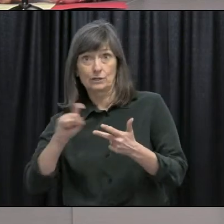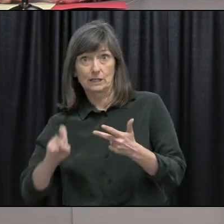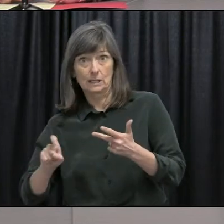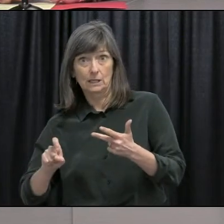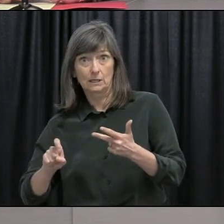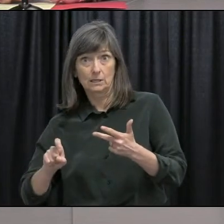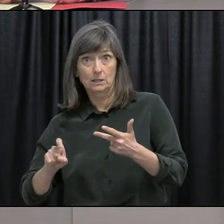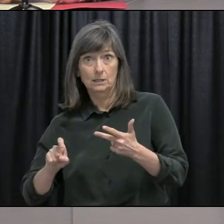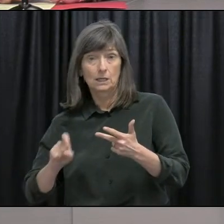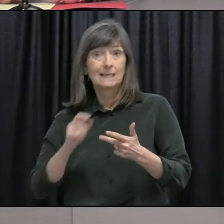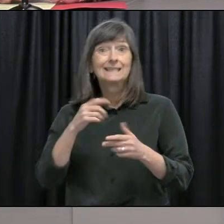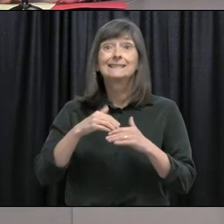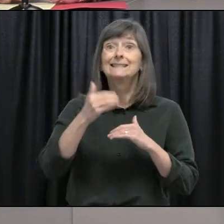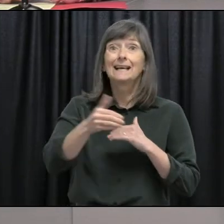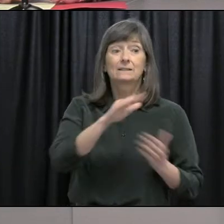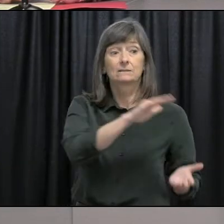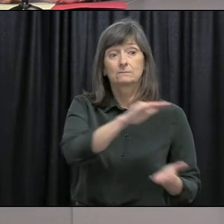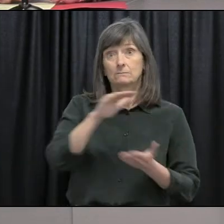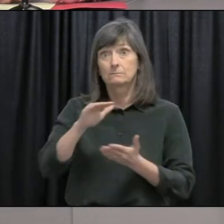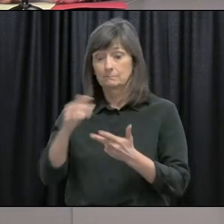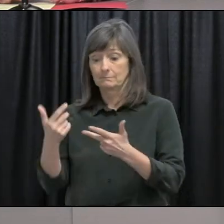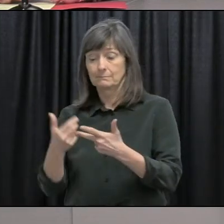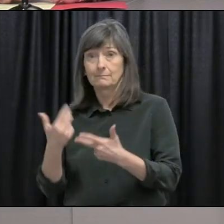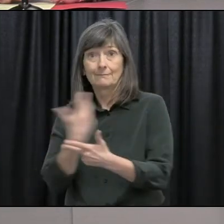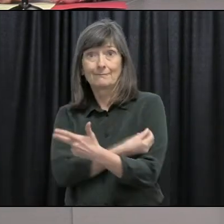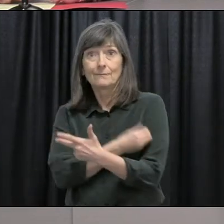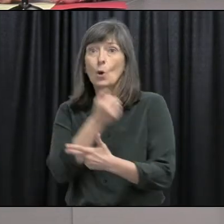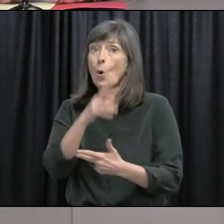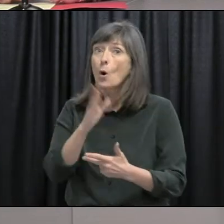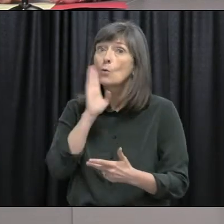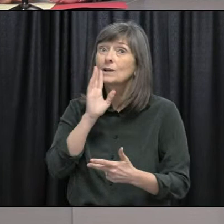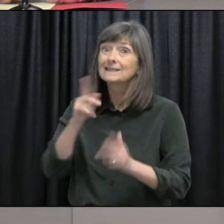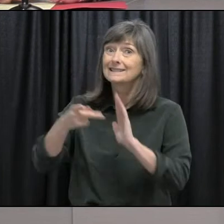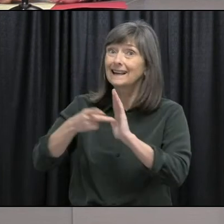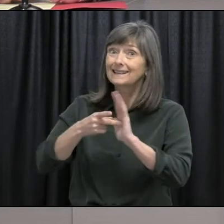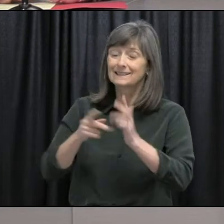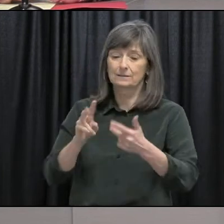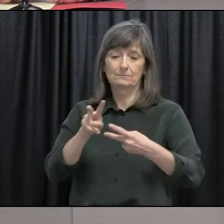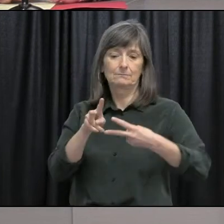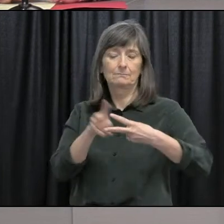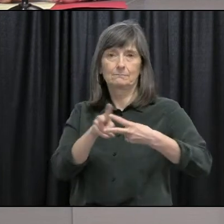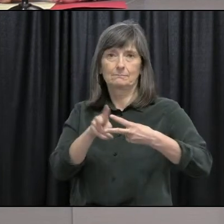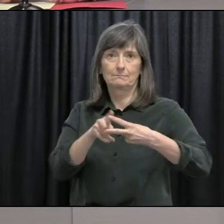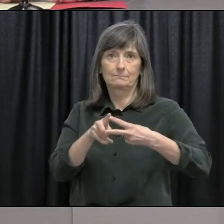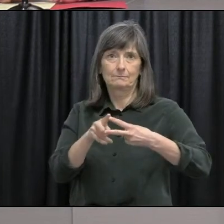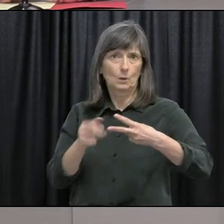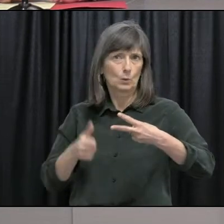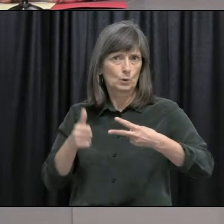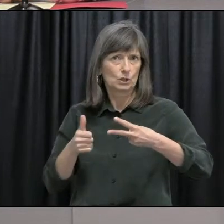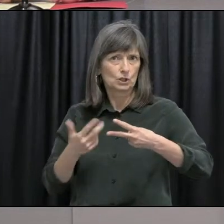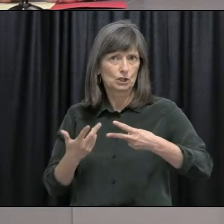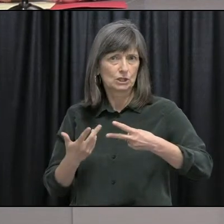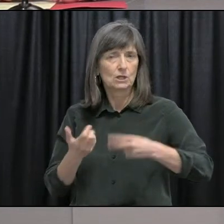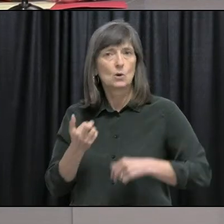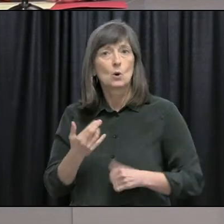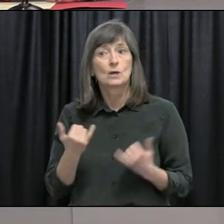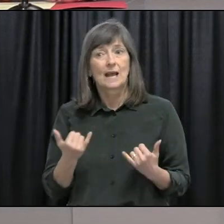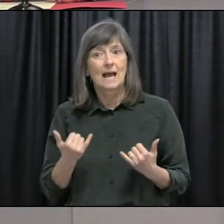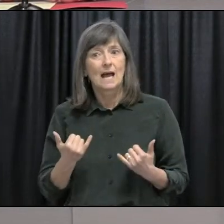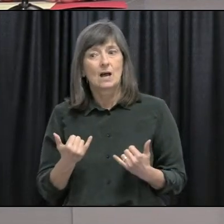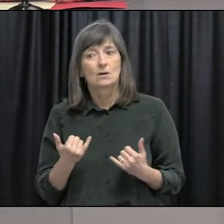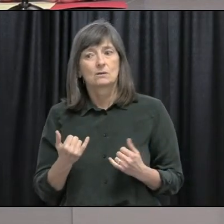for them, or are you looking at mixing and matching? And what do you say to people who may have a bit of buyer's remorse now that they're seeing